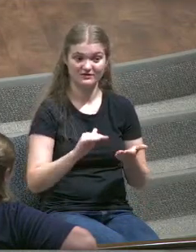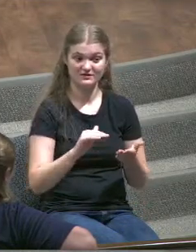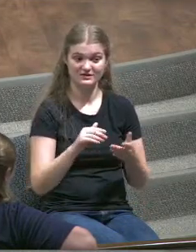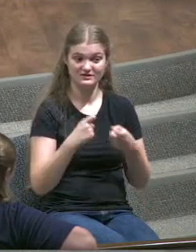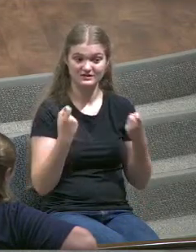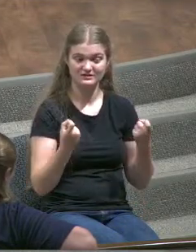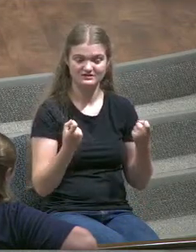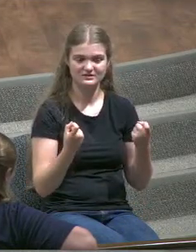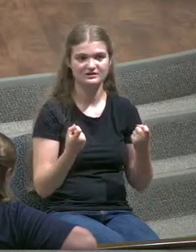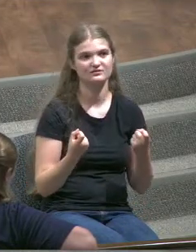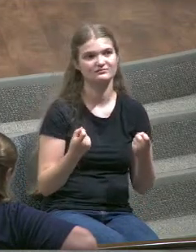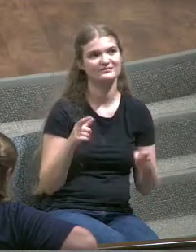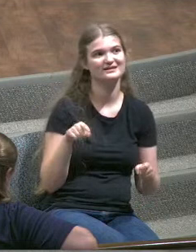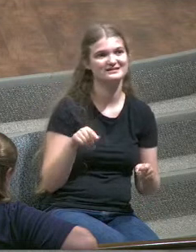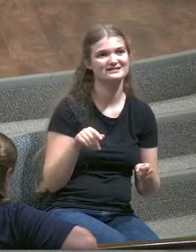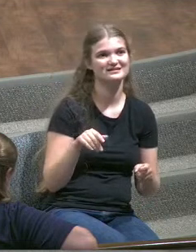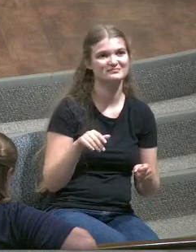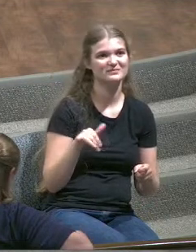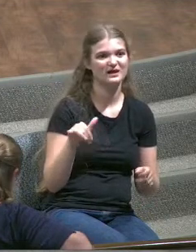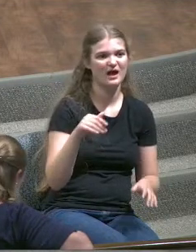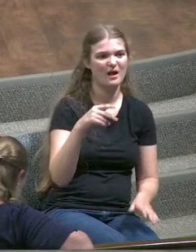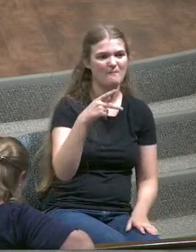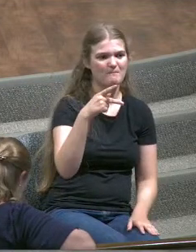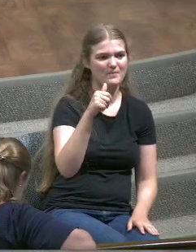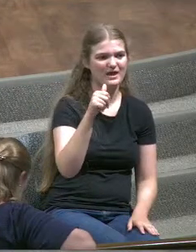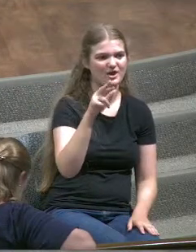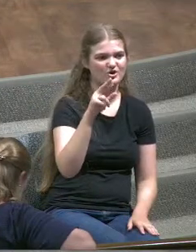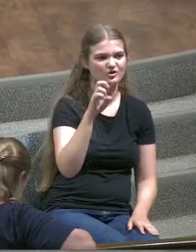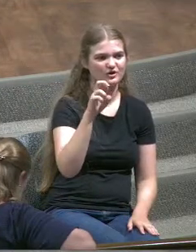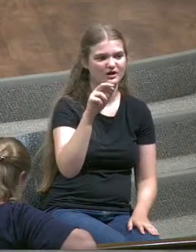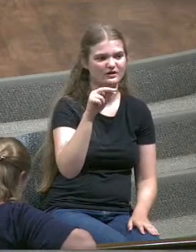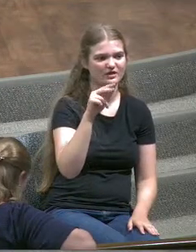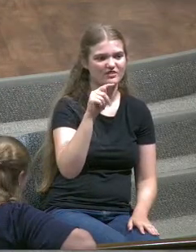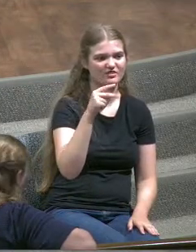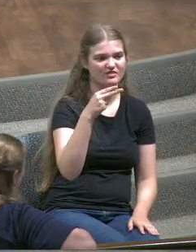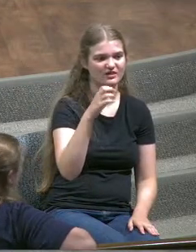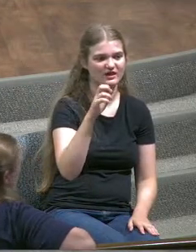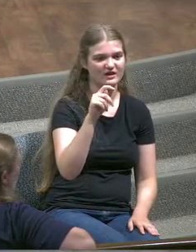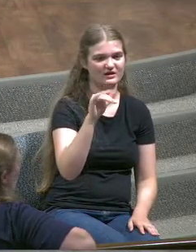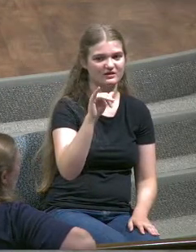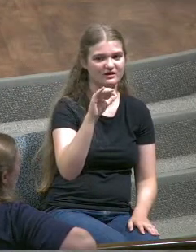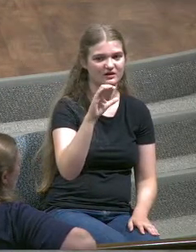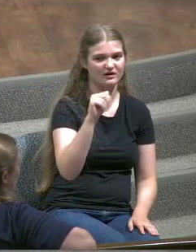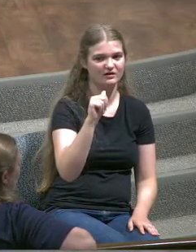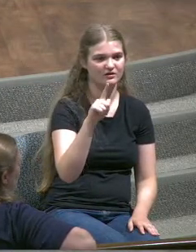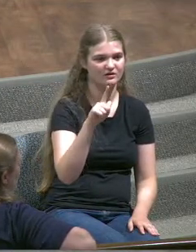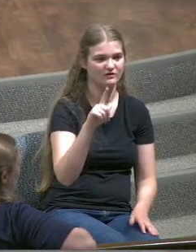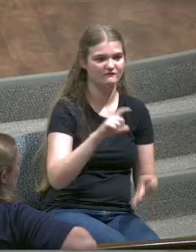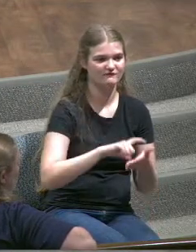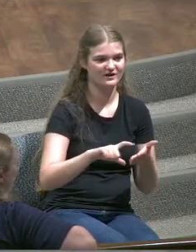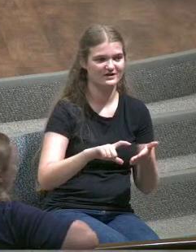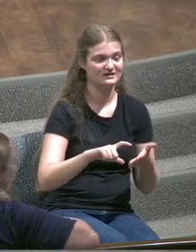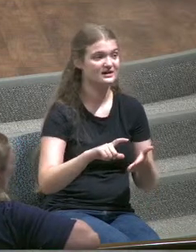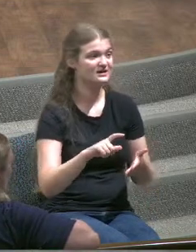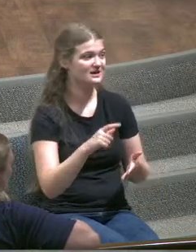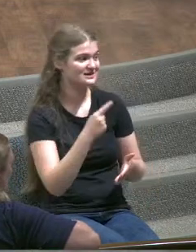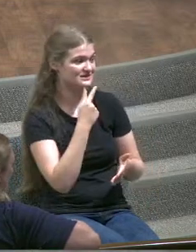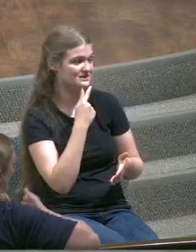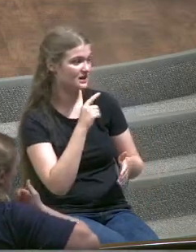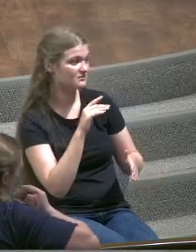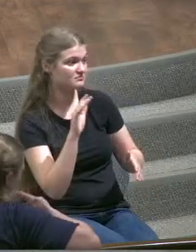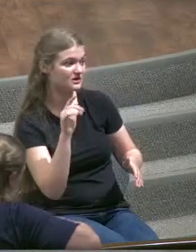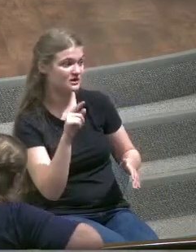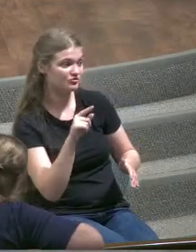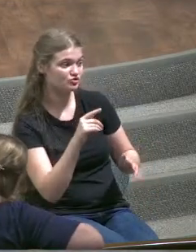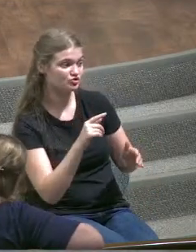then again, I said this is like a parenthetical phrase that I believe Mark inserts in there. It says, hey, he's been talking to the